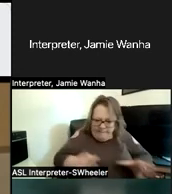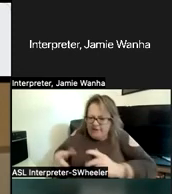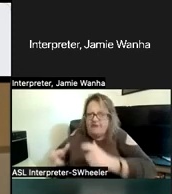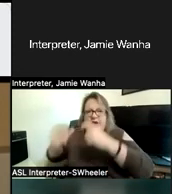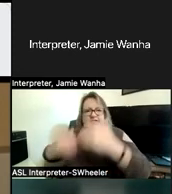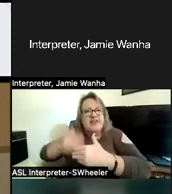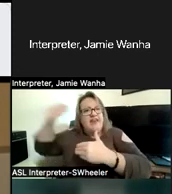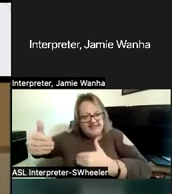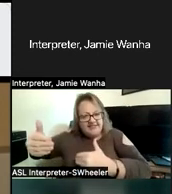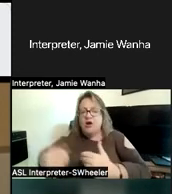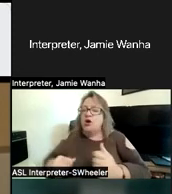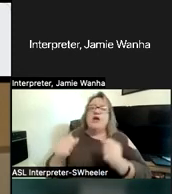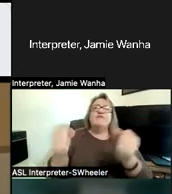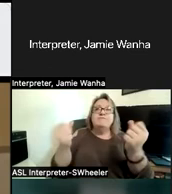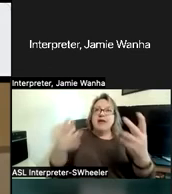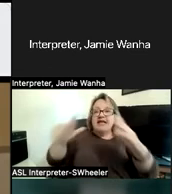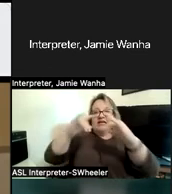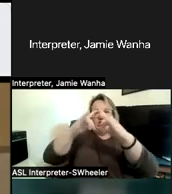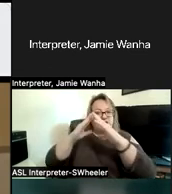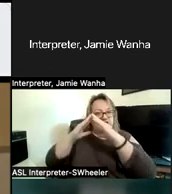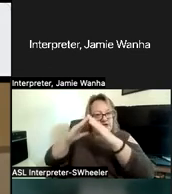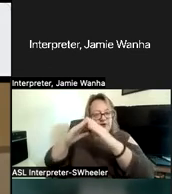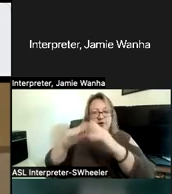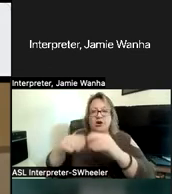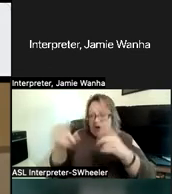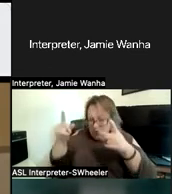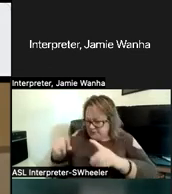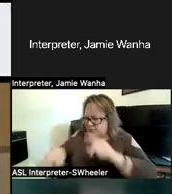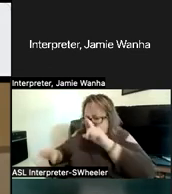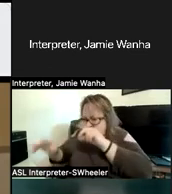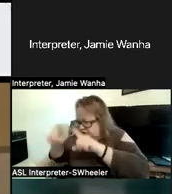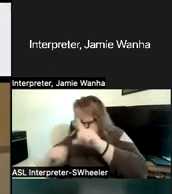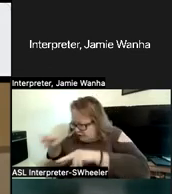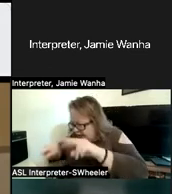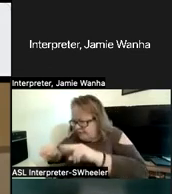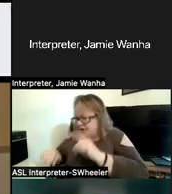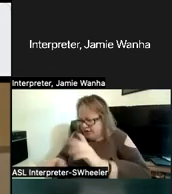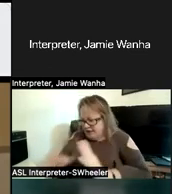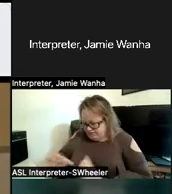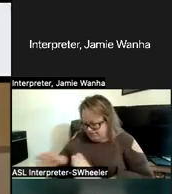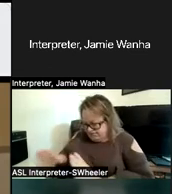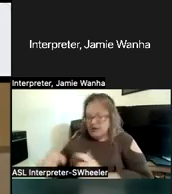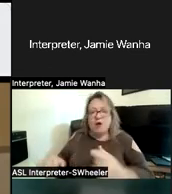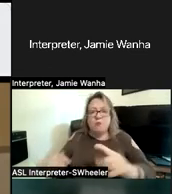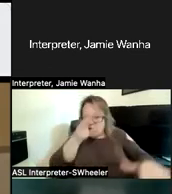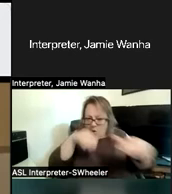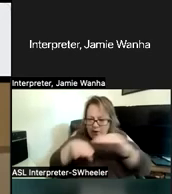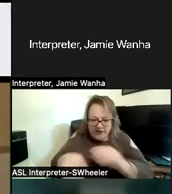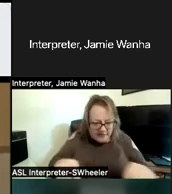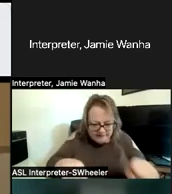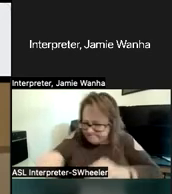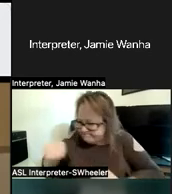have hundreds of shelter agreements where we survey them and make sure they have the certain facilities that we need, but we're going into them and making sure